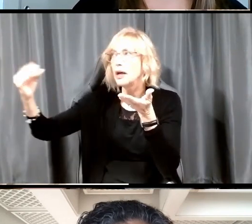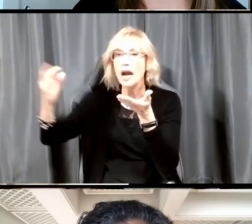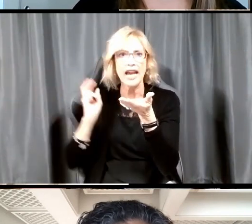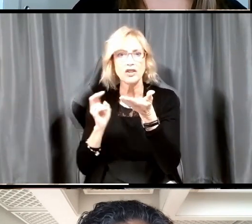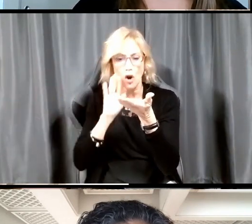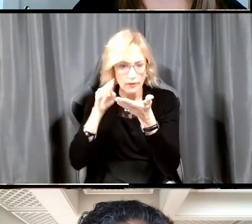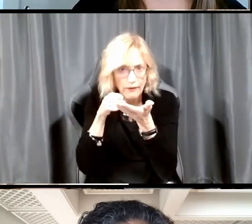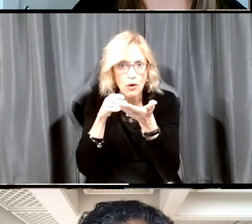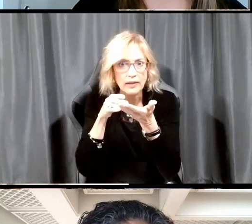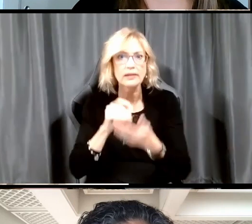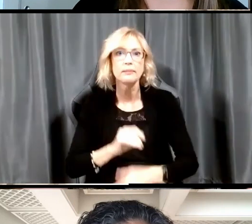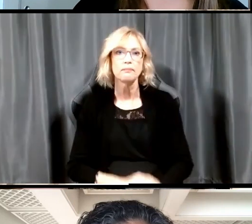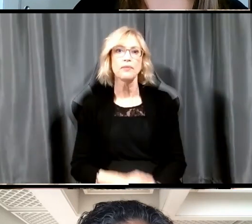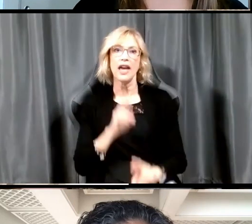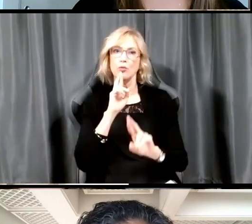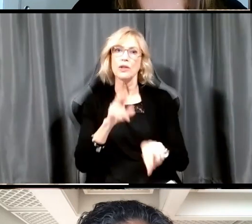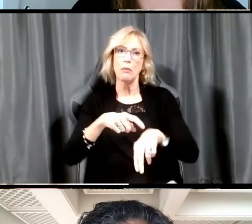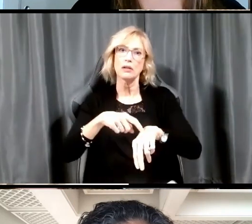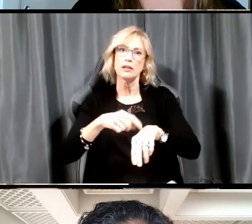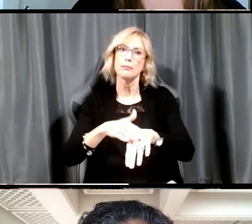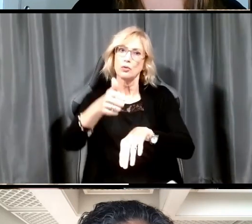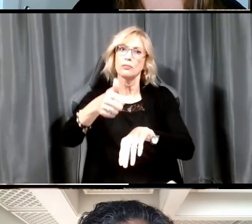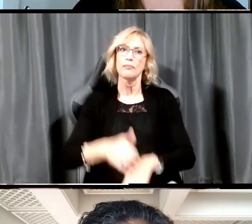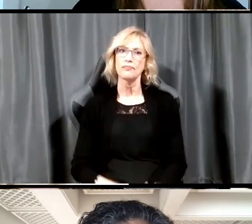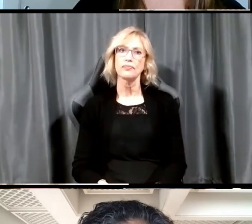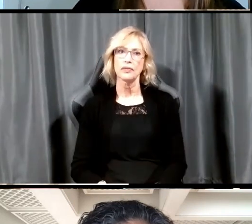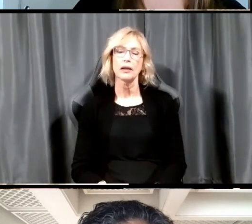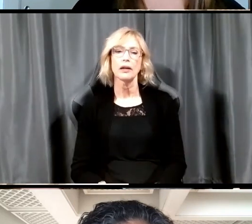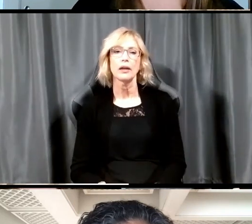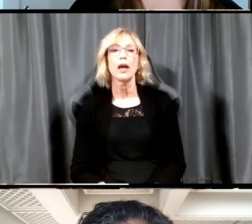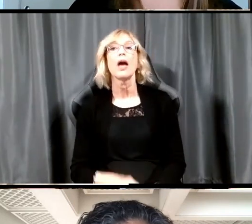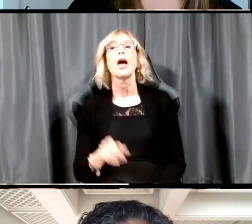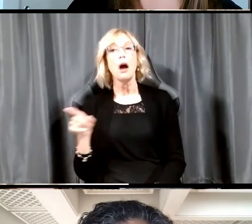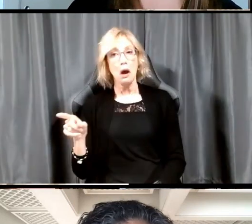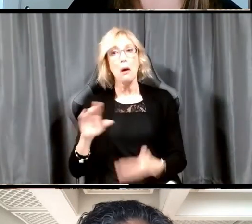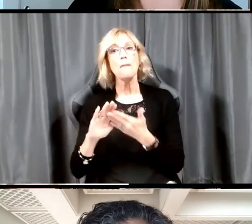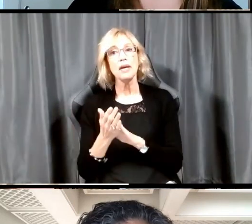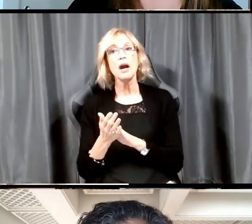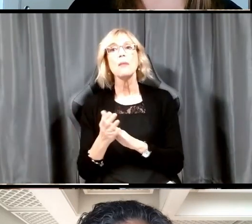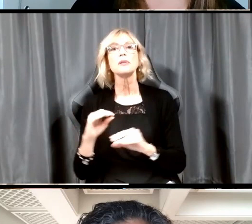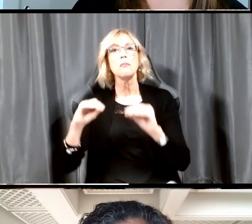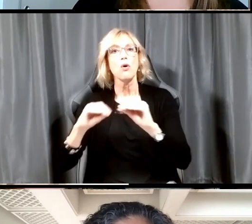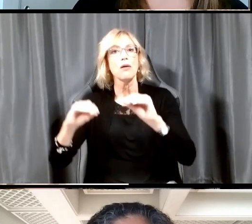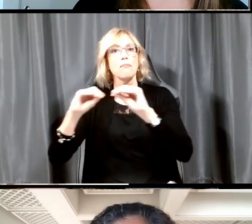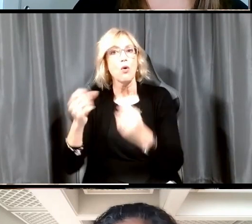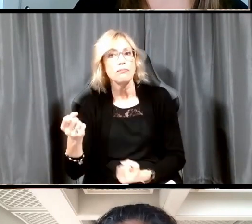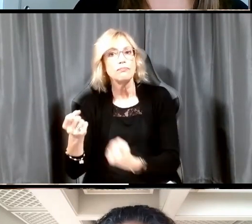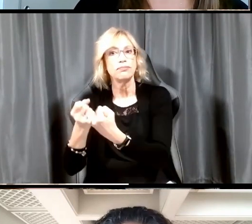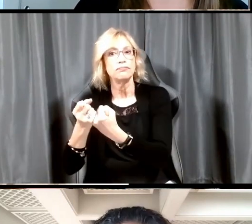the response time as well. And as the student starts to get more and more support in